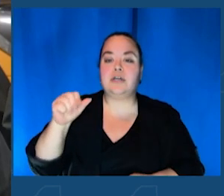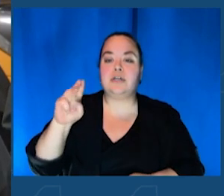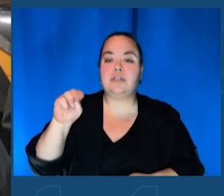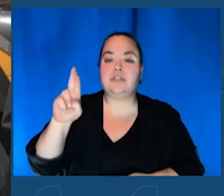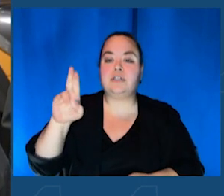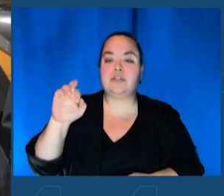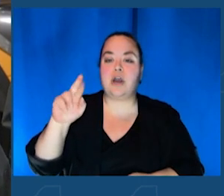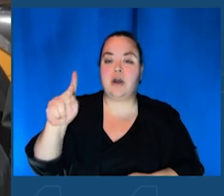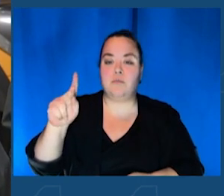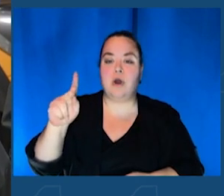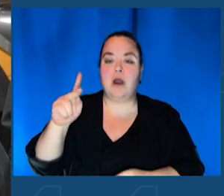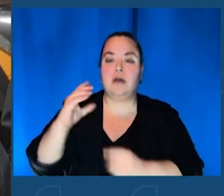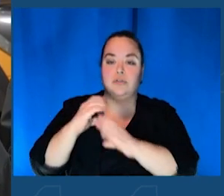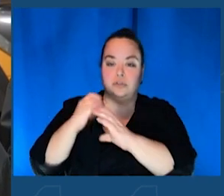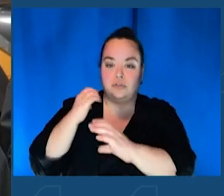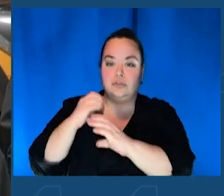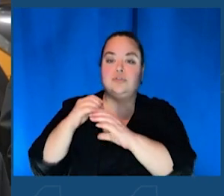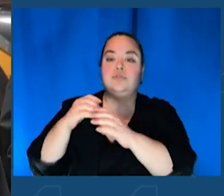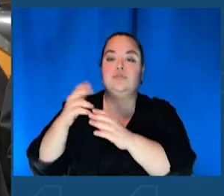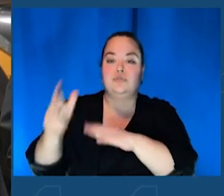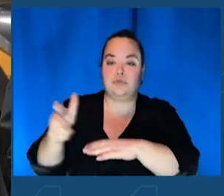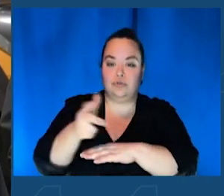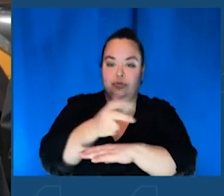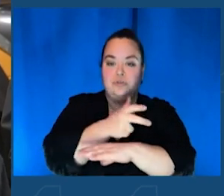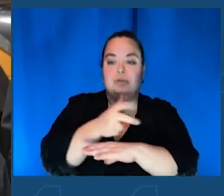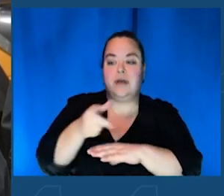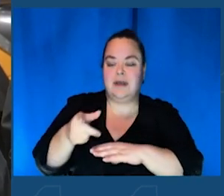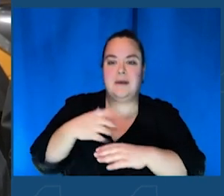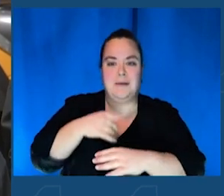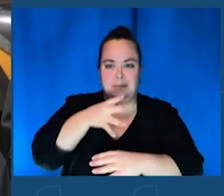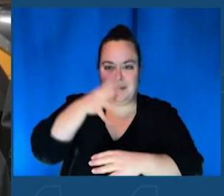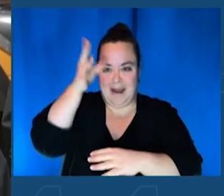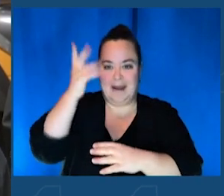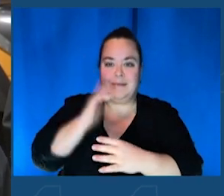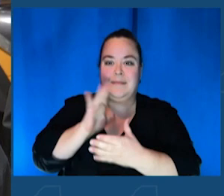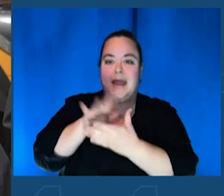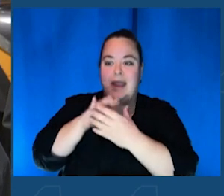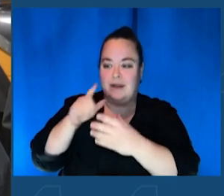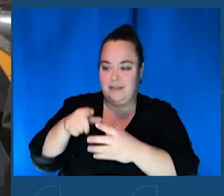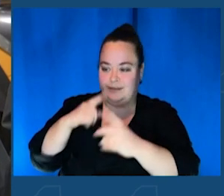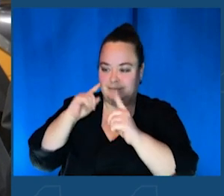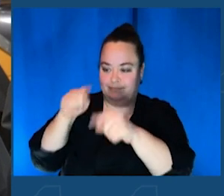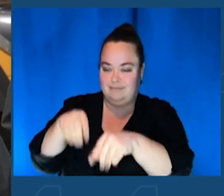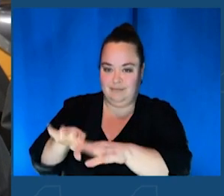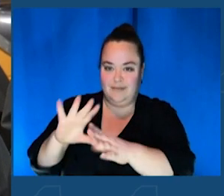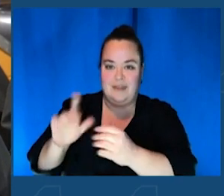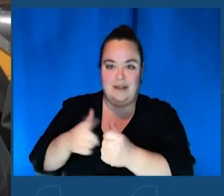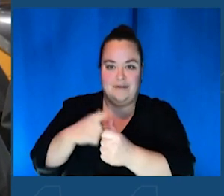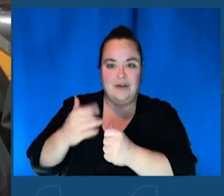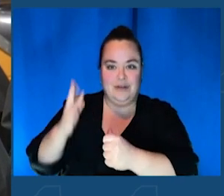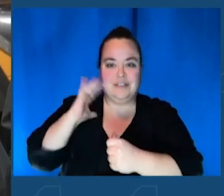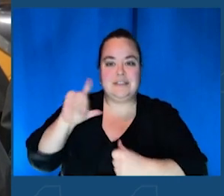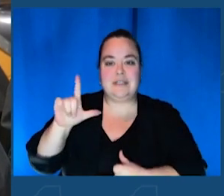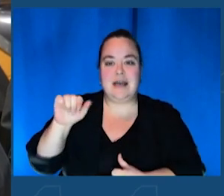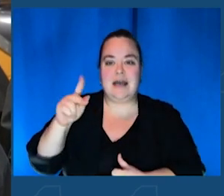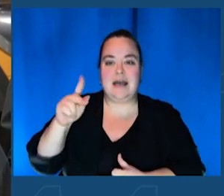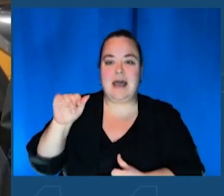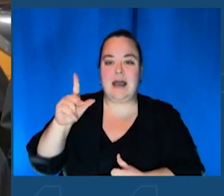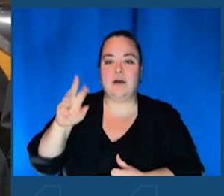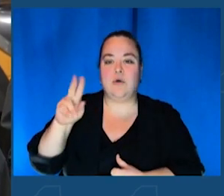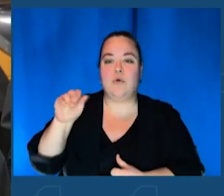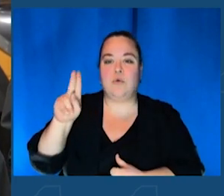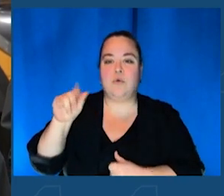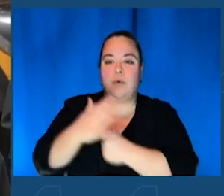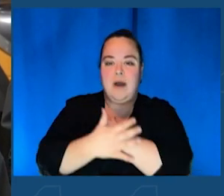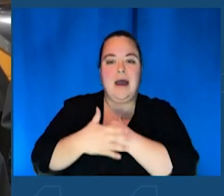life, so I wanted to check in on that community in Lackawanna. And people are resilient. They're strong. They're out there. I was out